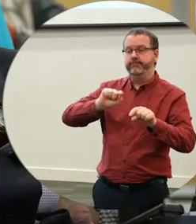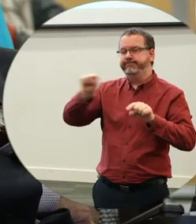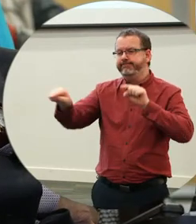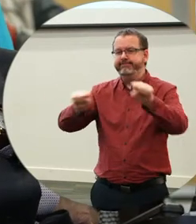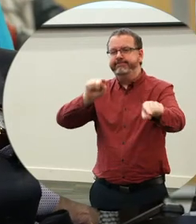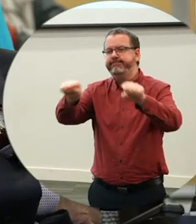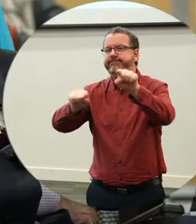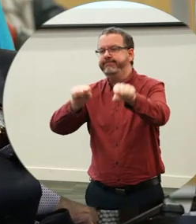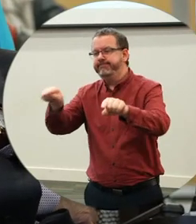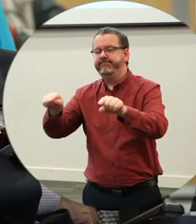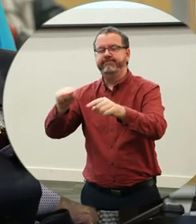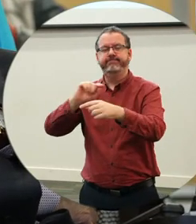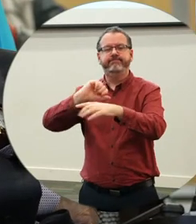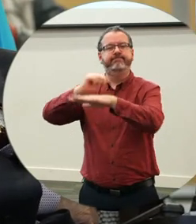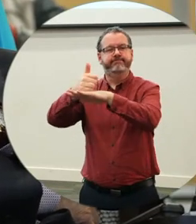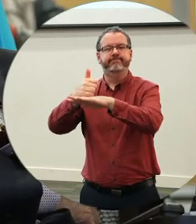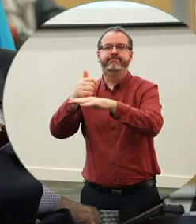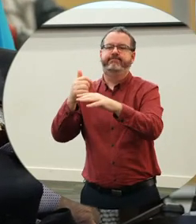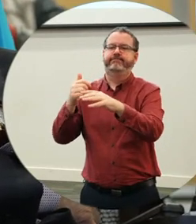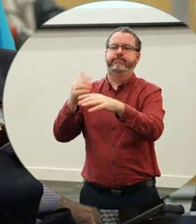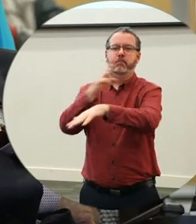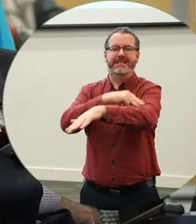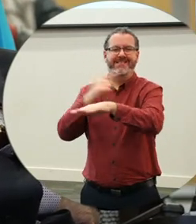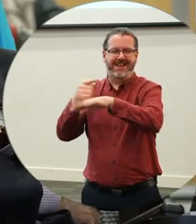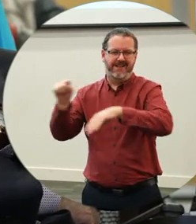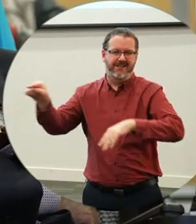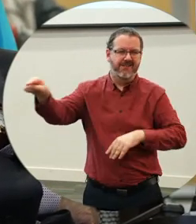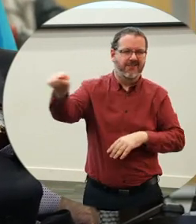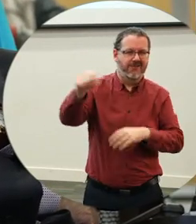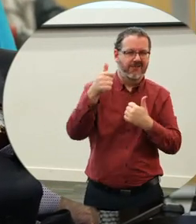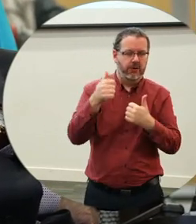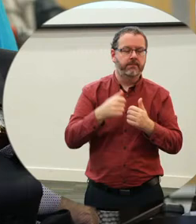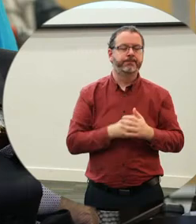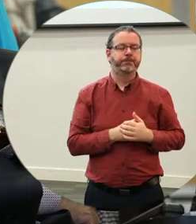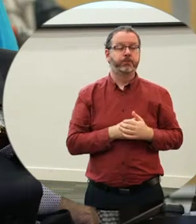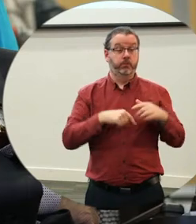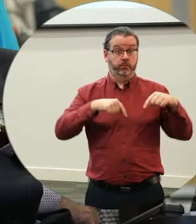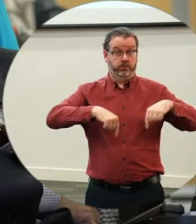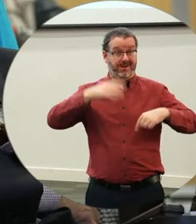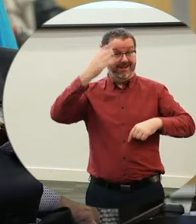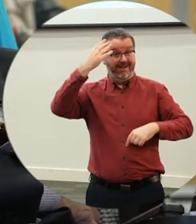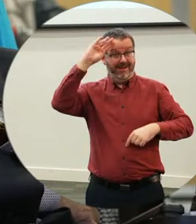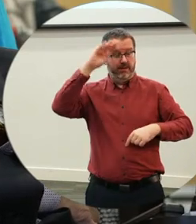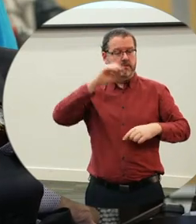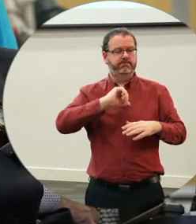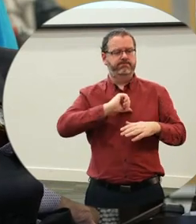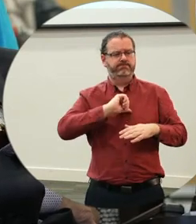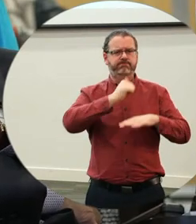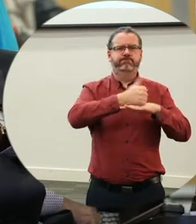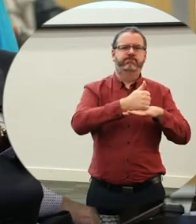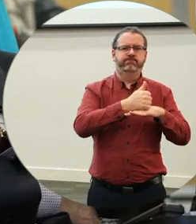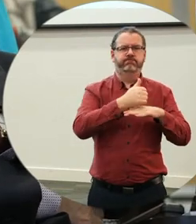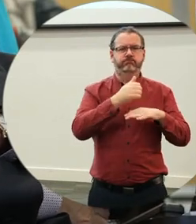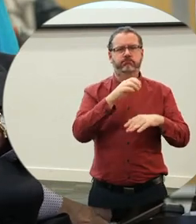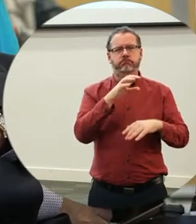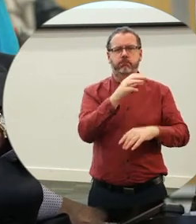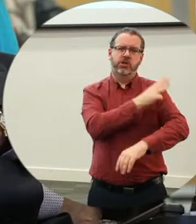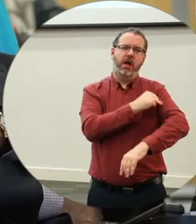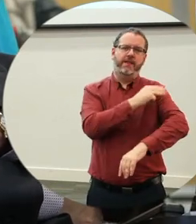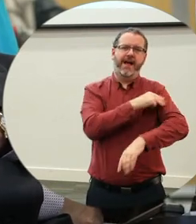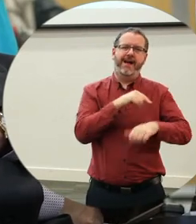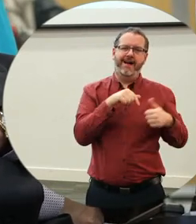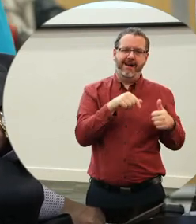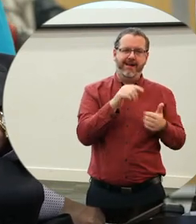Garda Síochána, was there any other kind of countries that came to like view and try to mirror exactly what we did